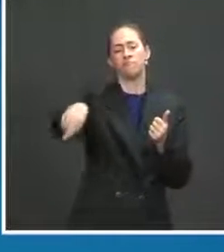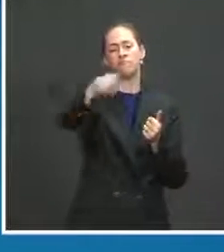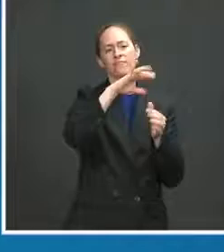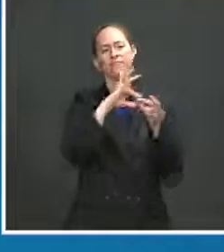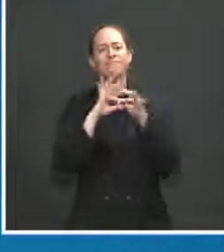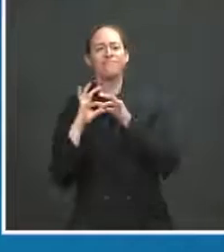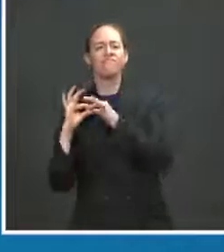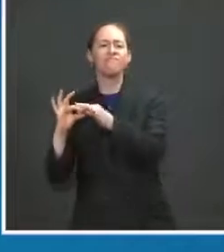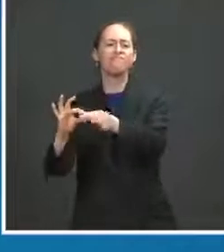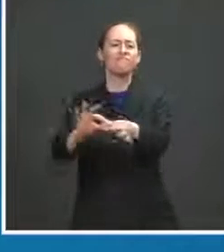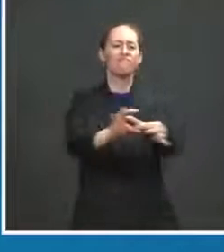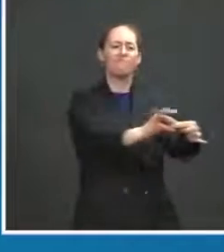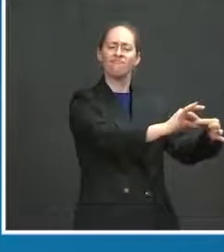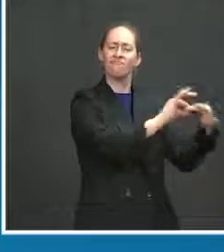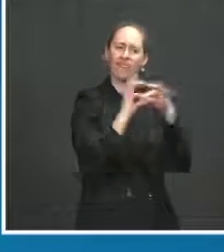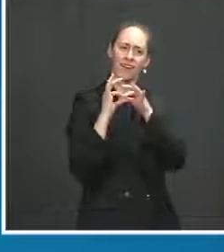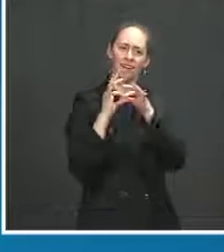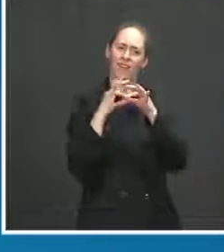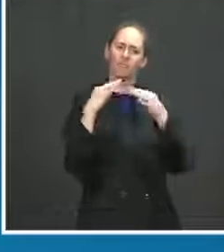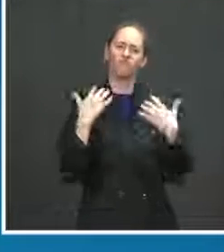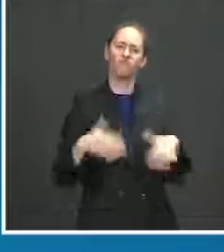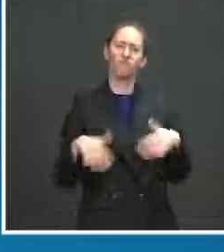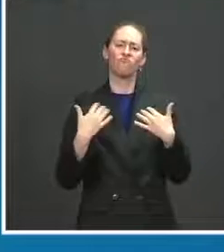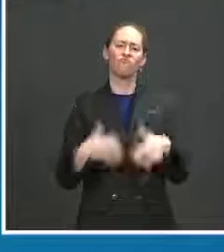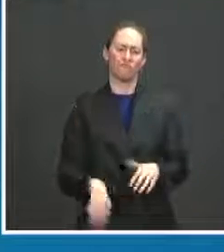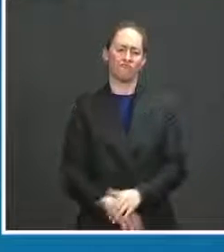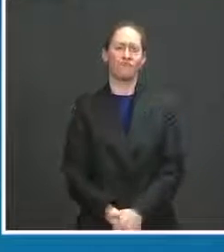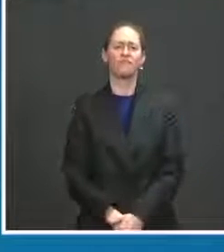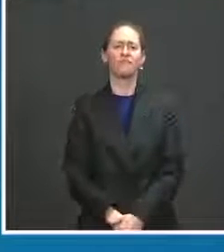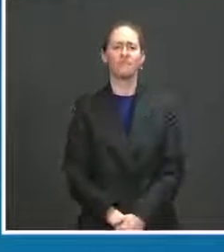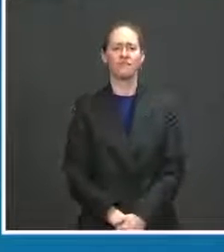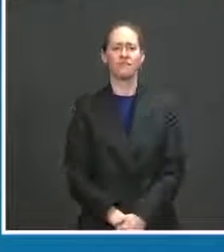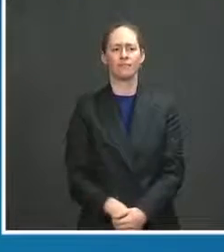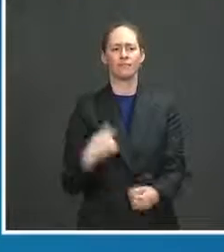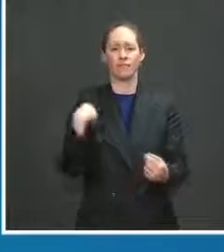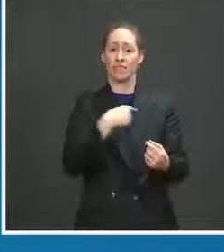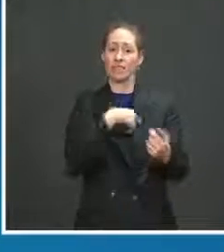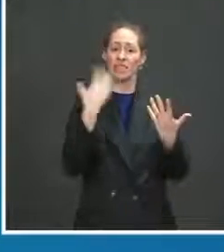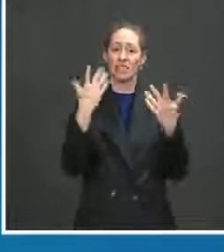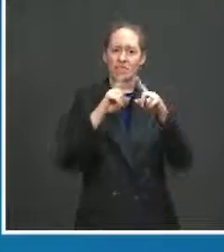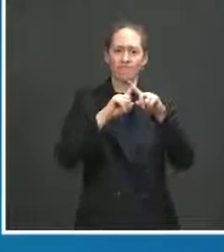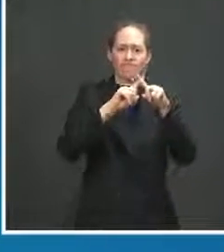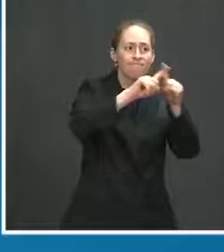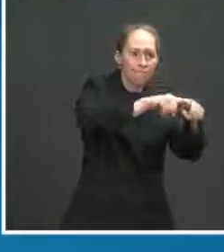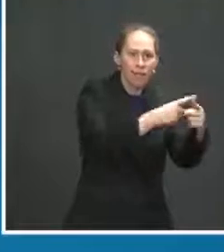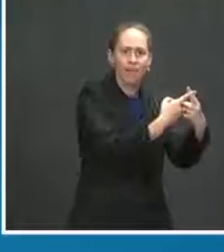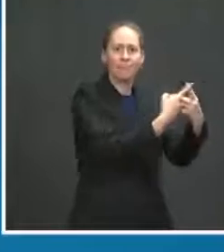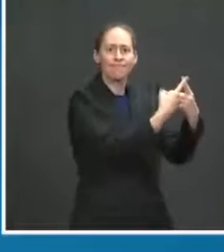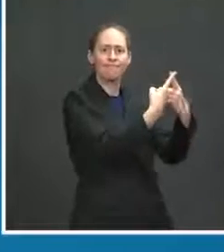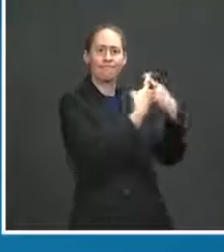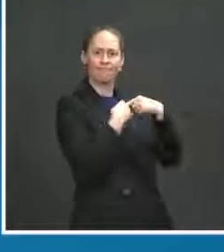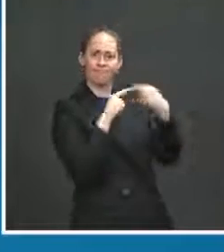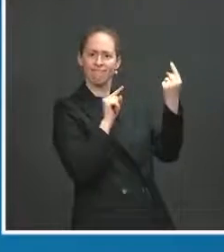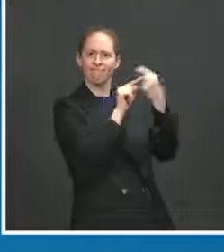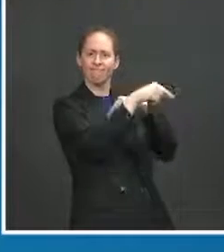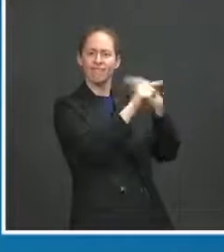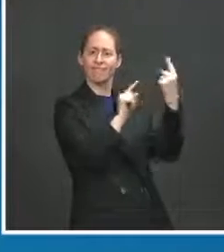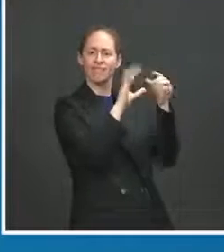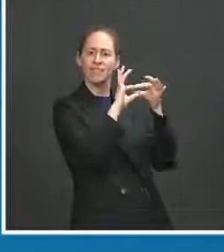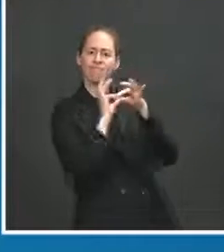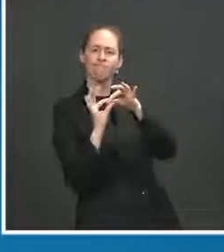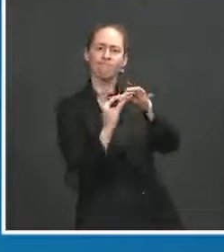world is interdependent. And our world is fragile.